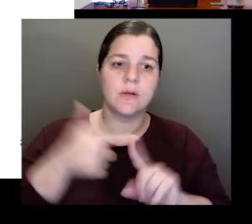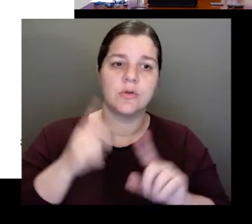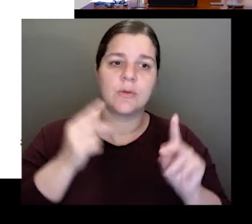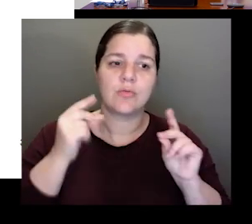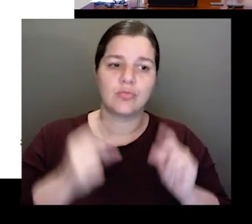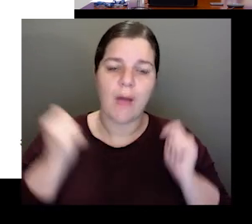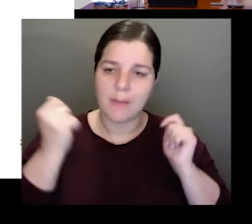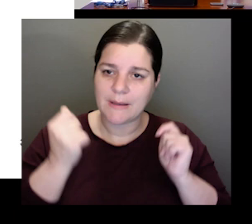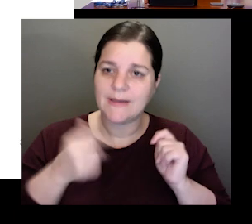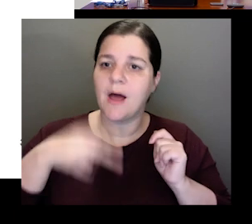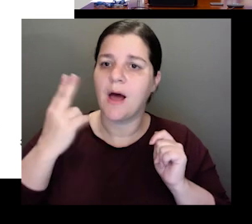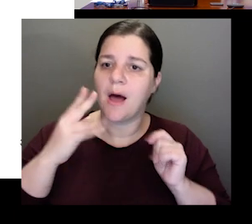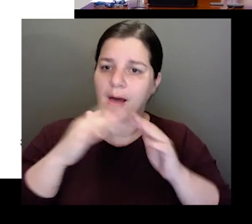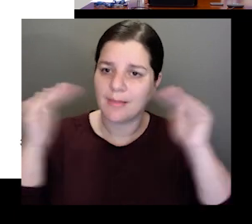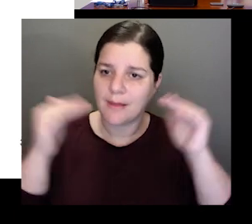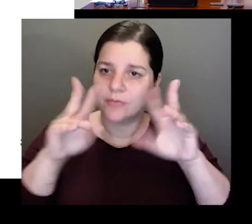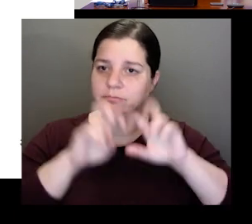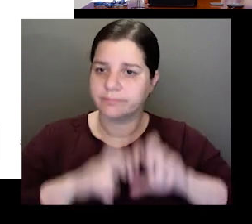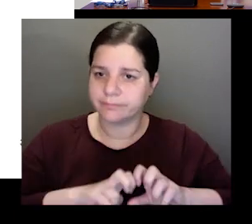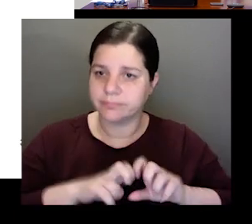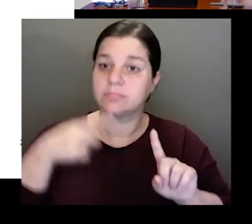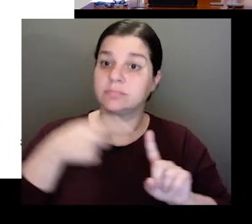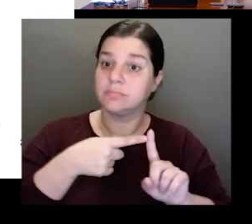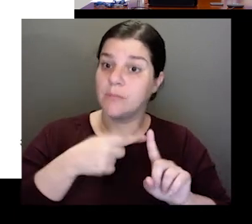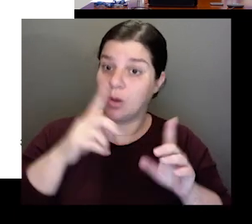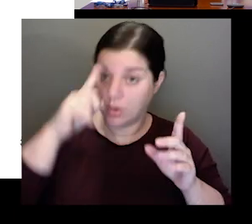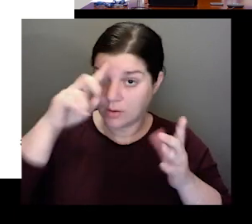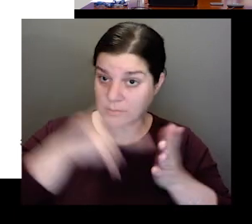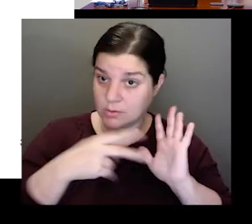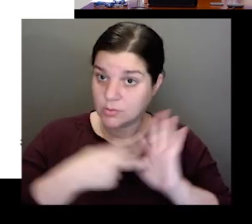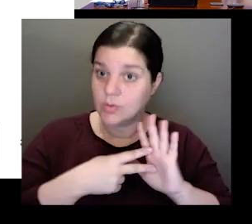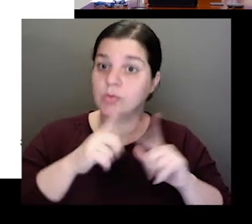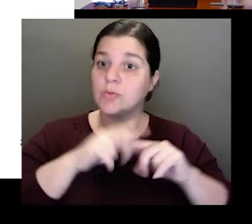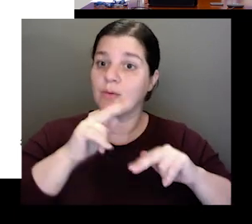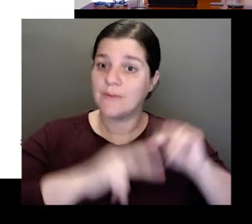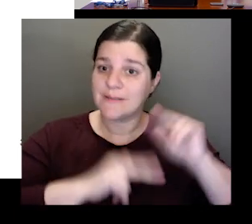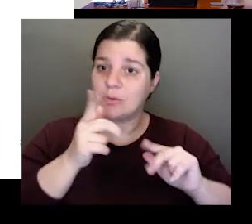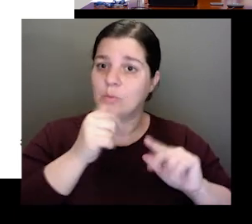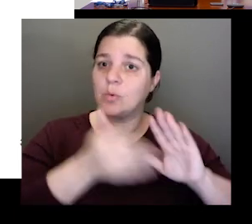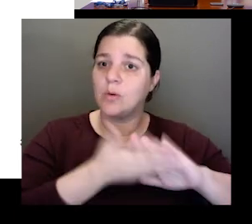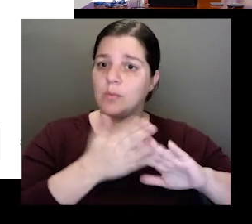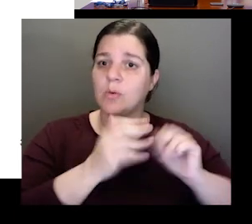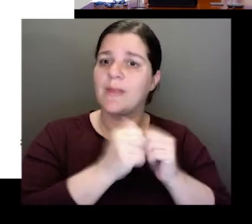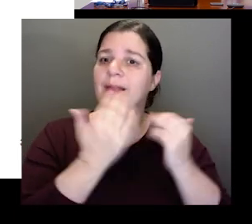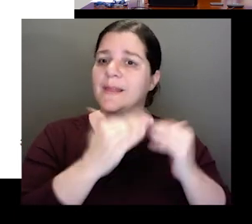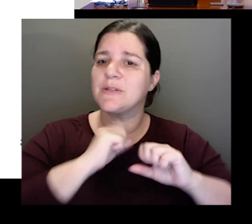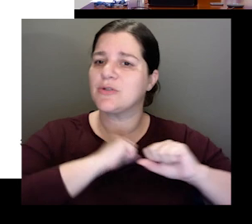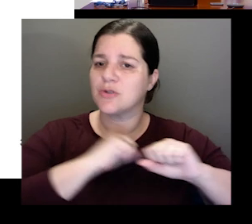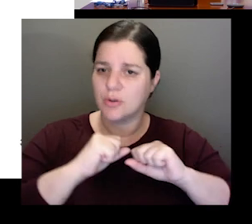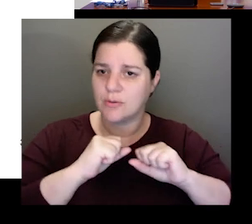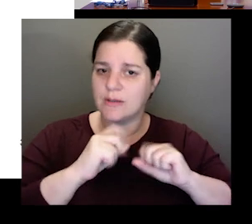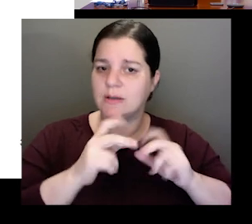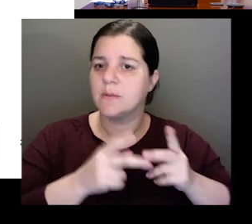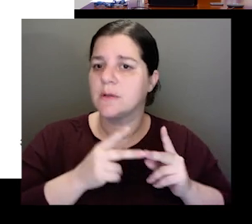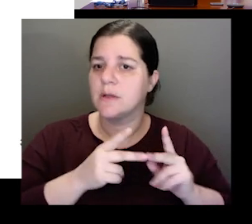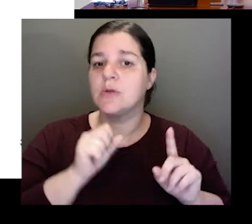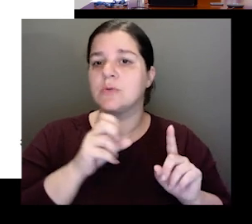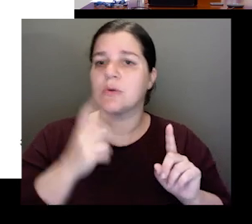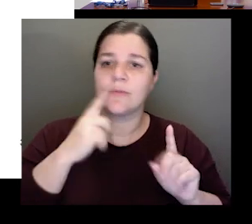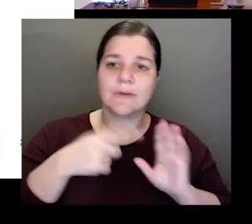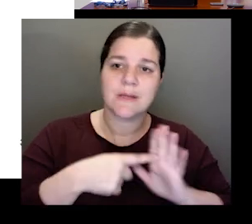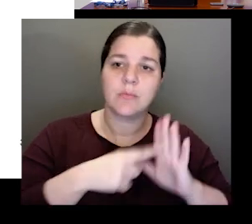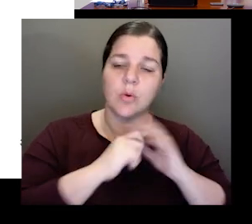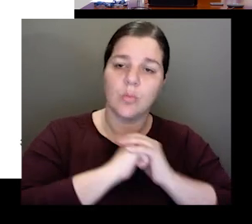security assessment. SAFE's intended audience are facility operated with limited security postures, such as houses of worship,